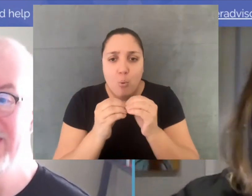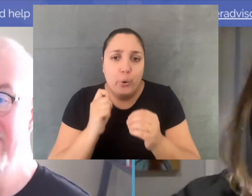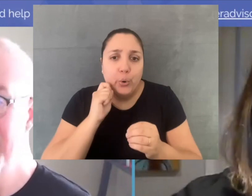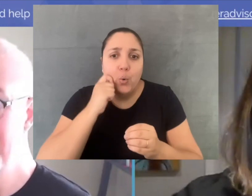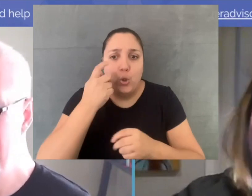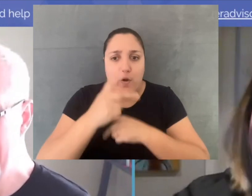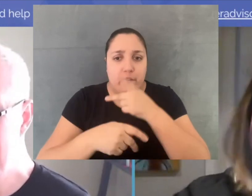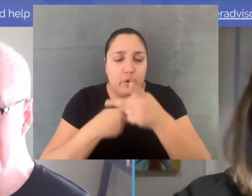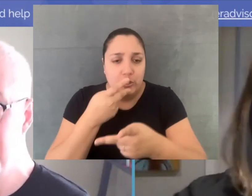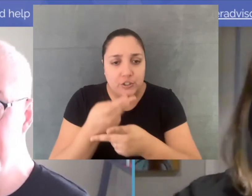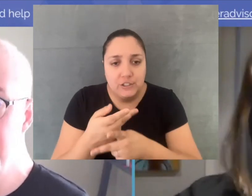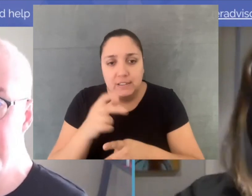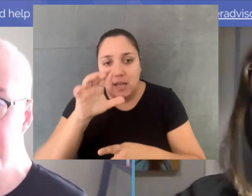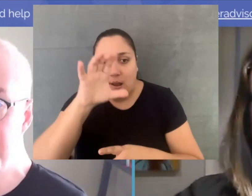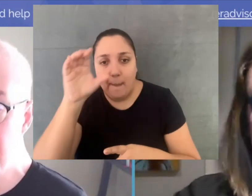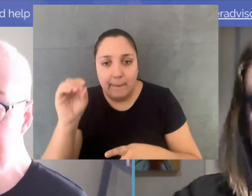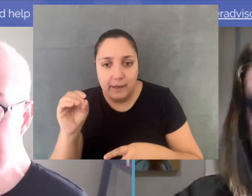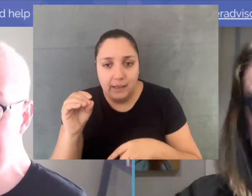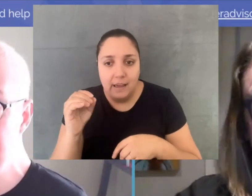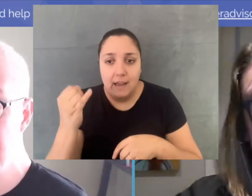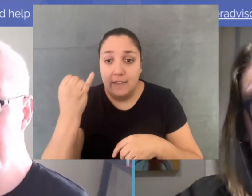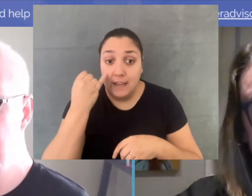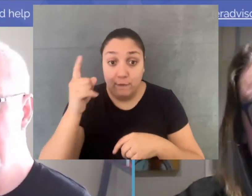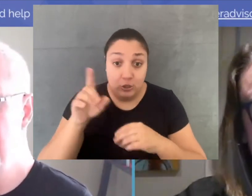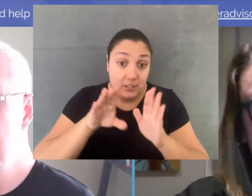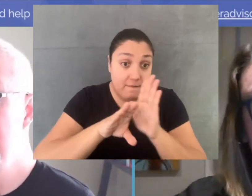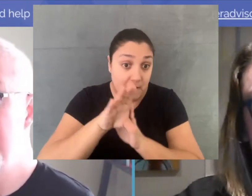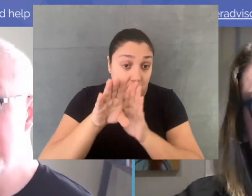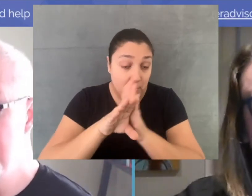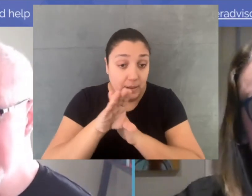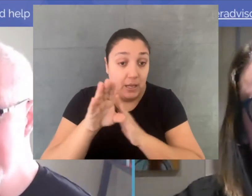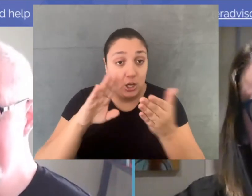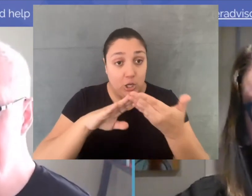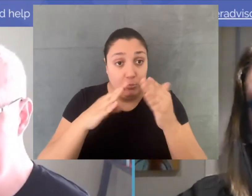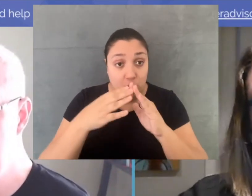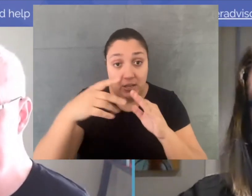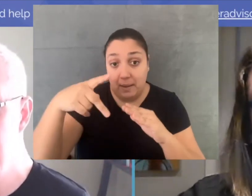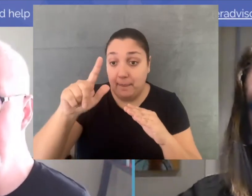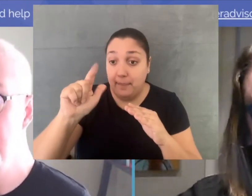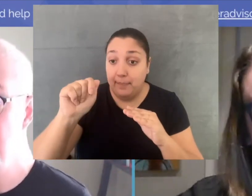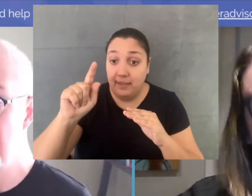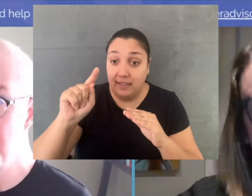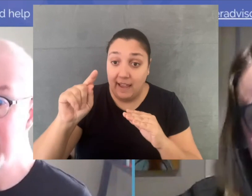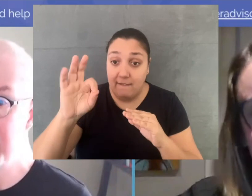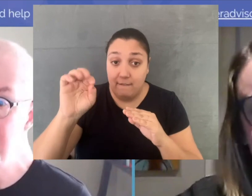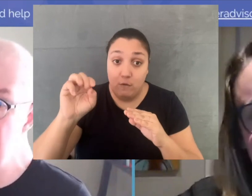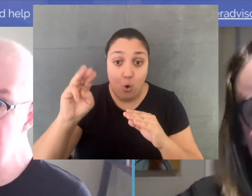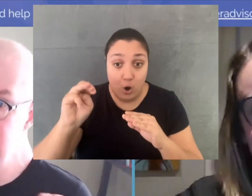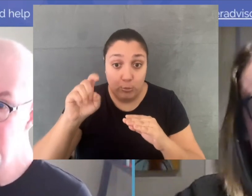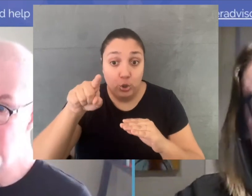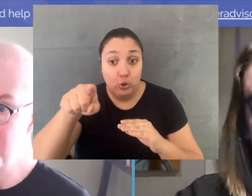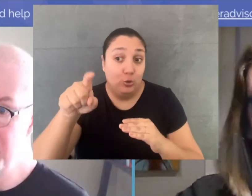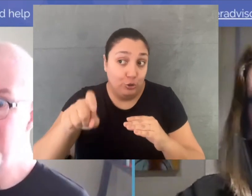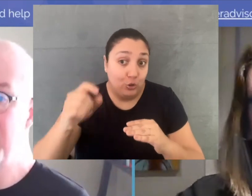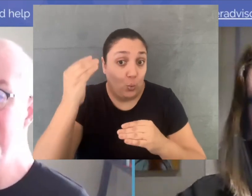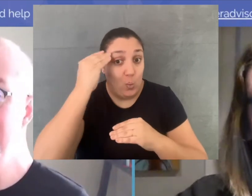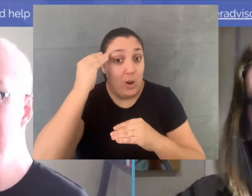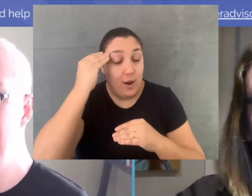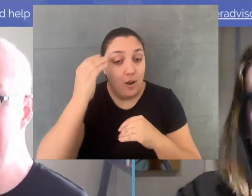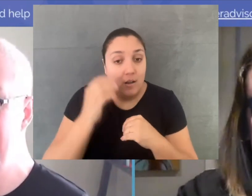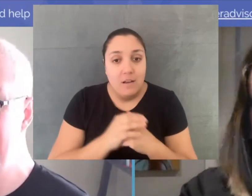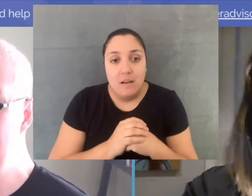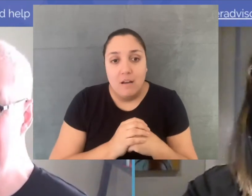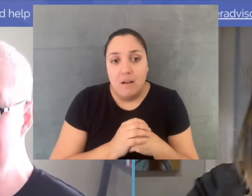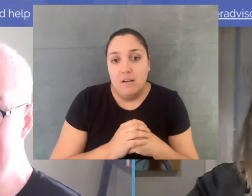versions that are out there that companies, if you're developing a community platform, that you probably should be aware